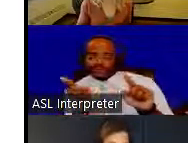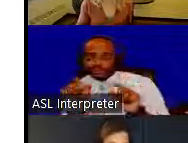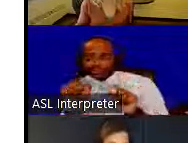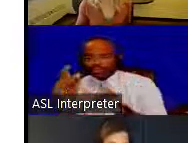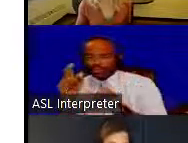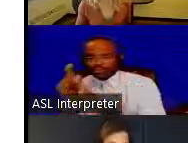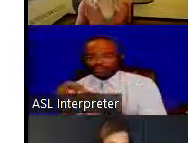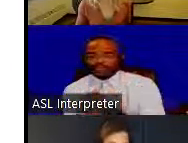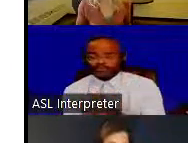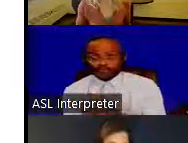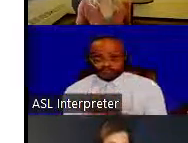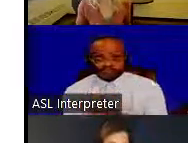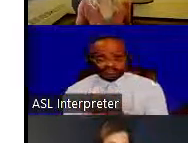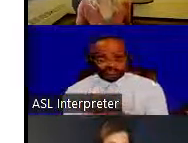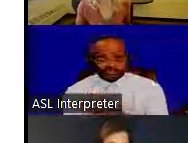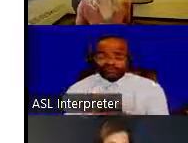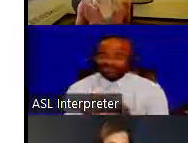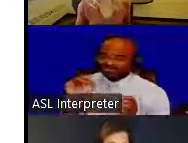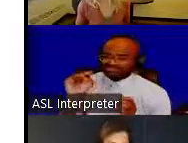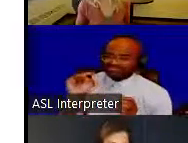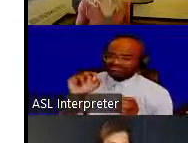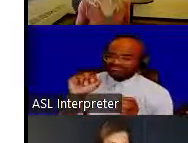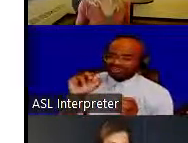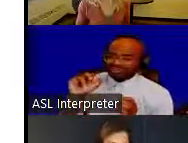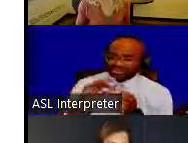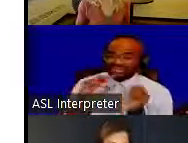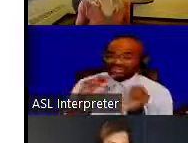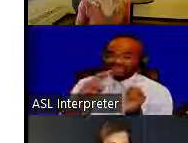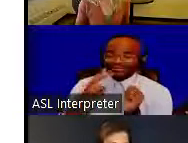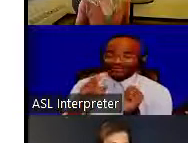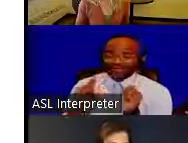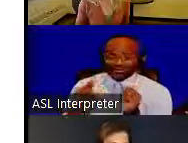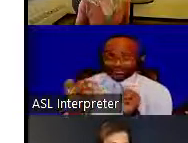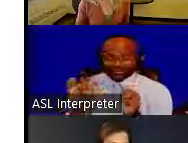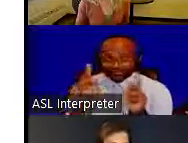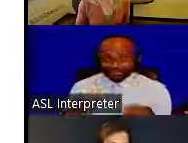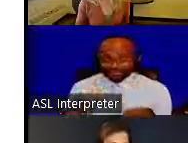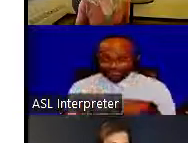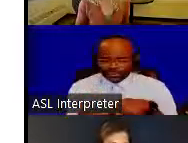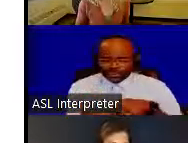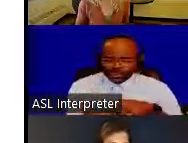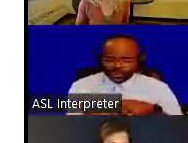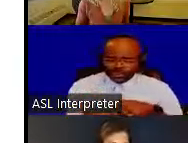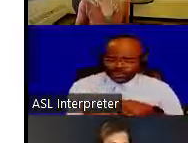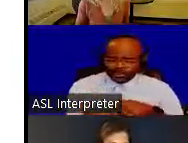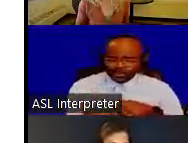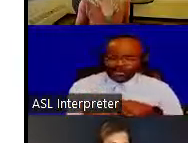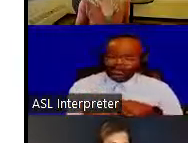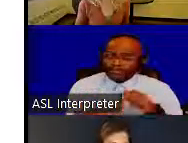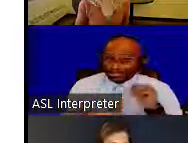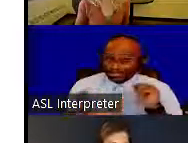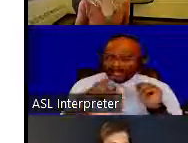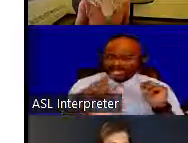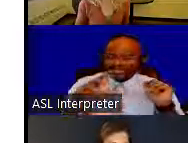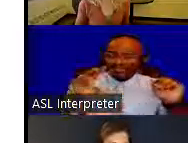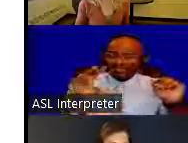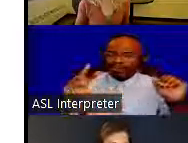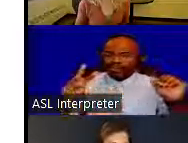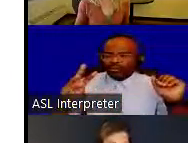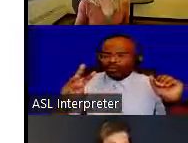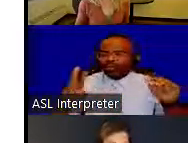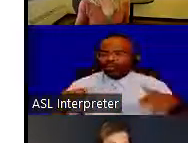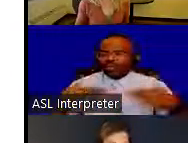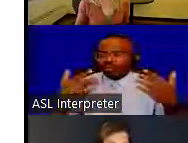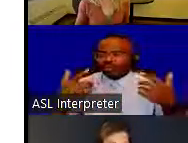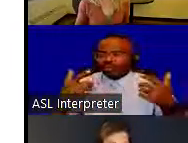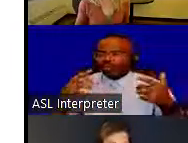Cool. And then second question from the same person is, have you seen the menu used, the wildlife menu used with